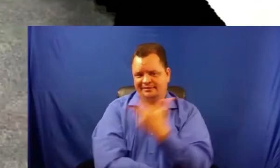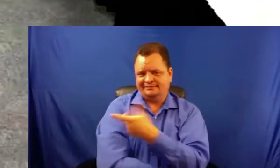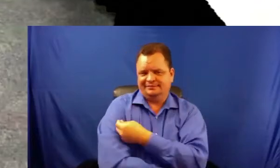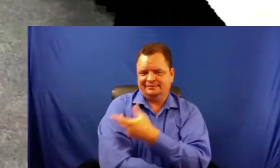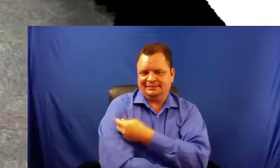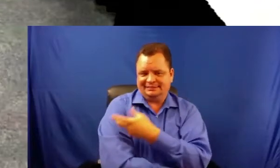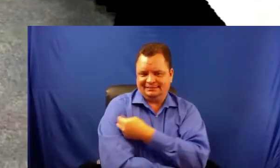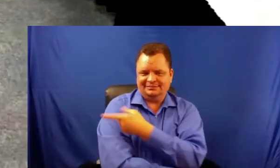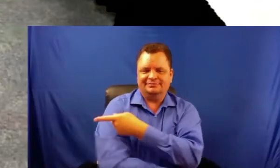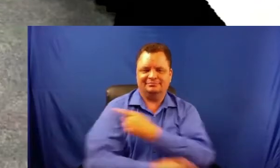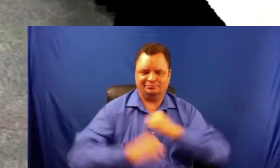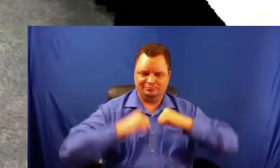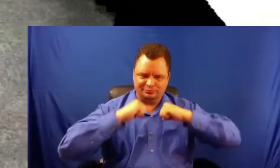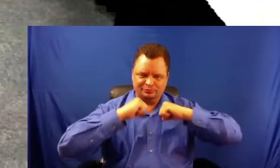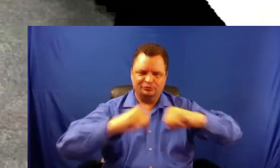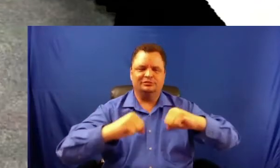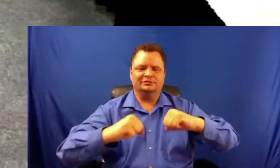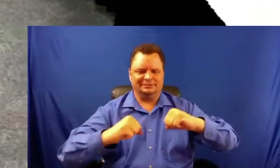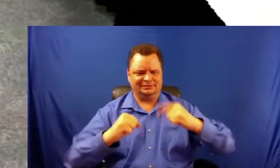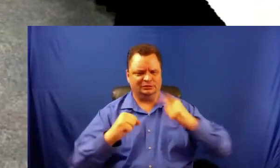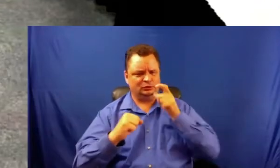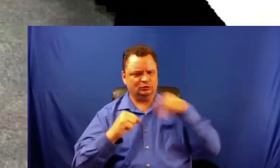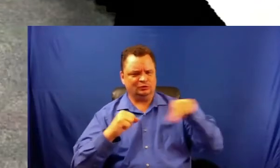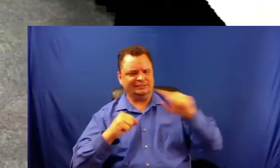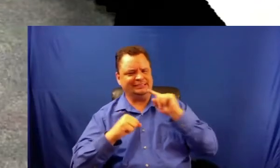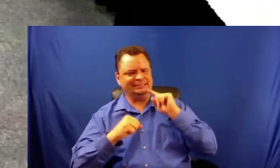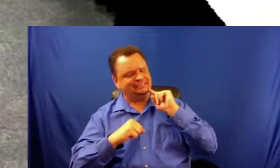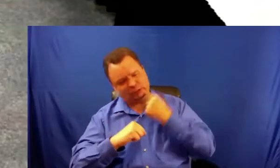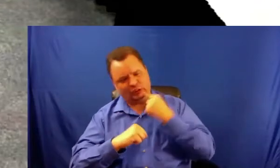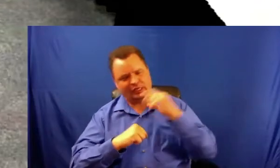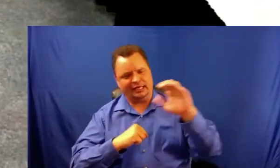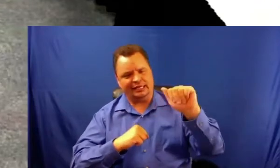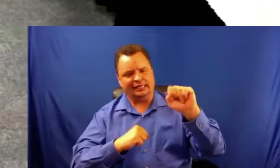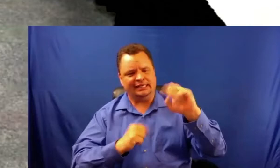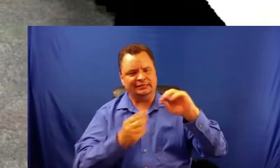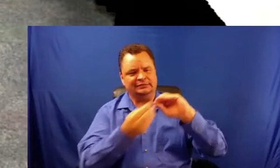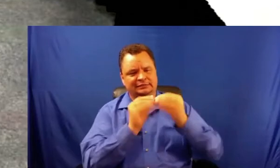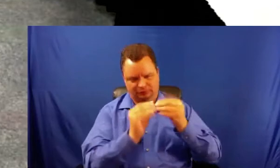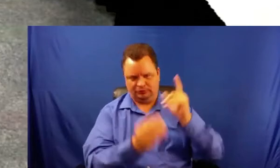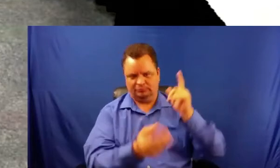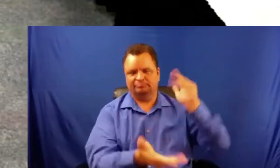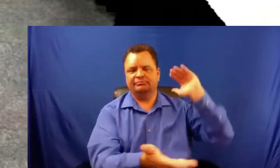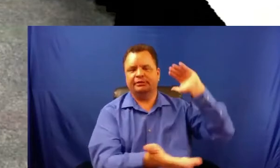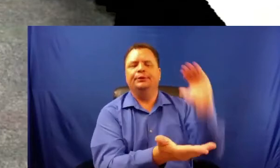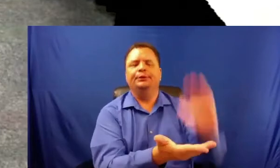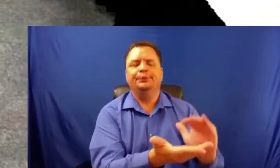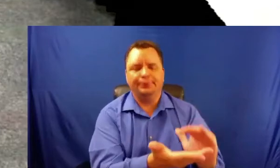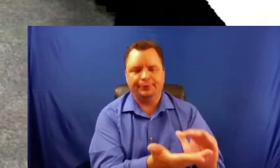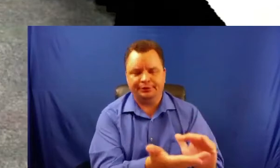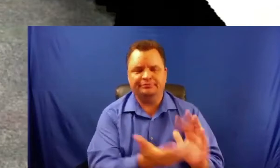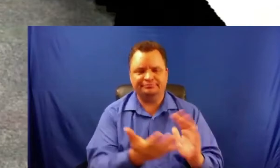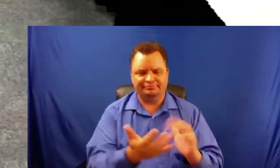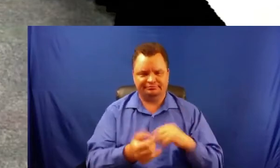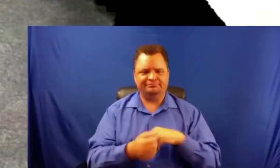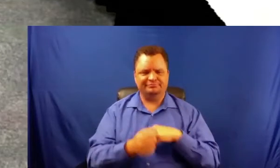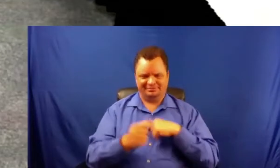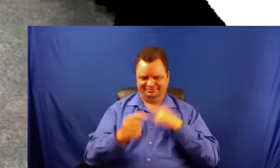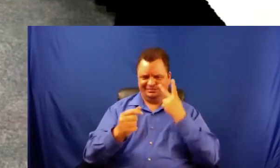the more vulnerable, the deaths have gone down. We can absolutely include that. Visually, it's harder to see the death bumps, which is why